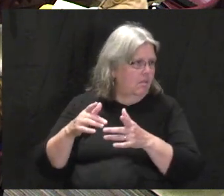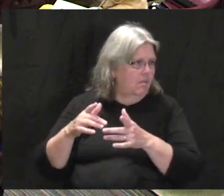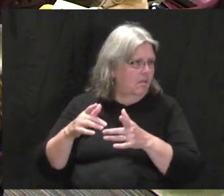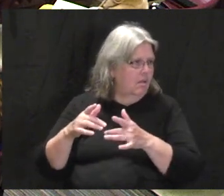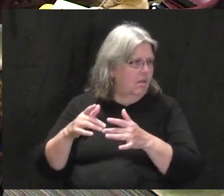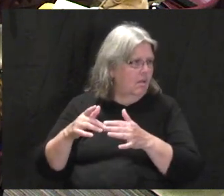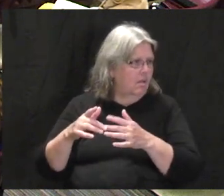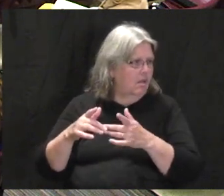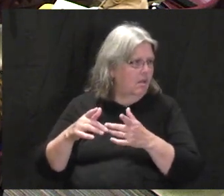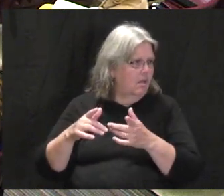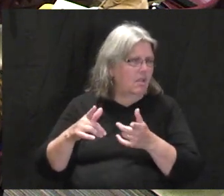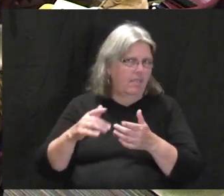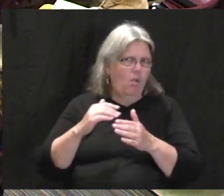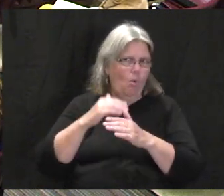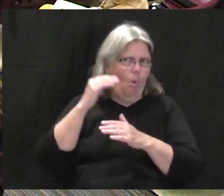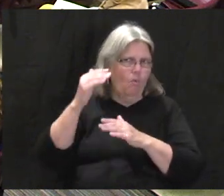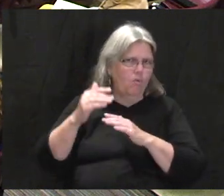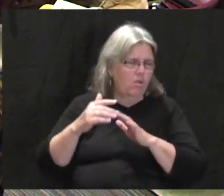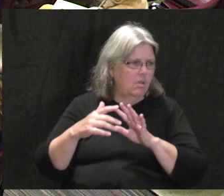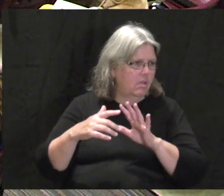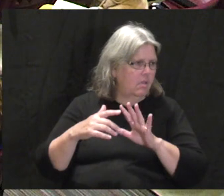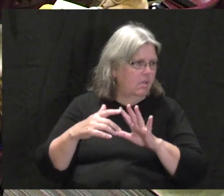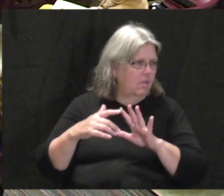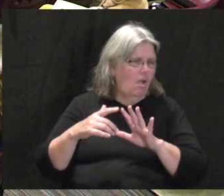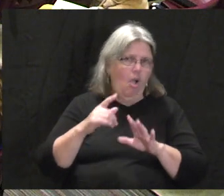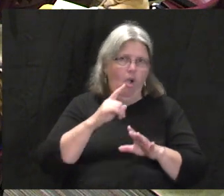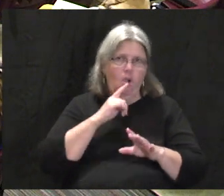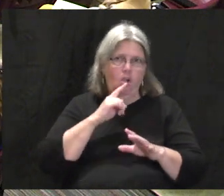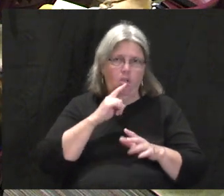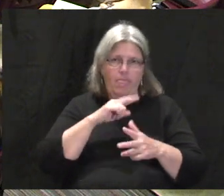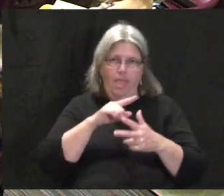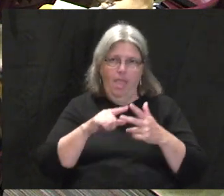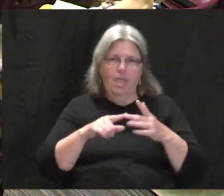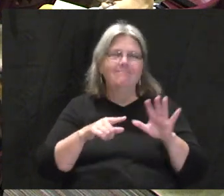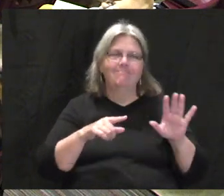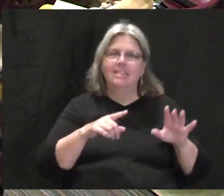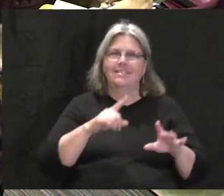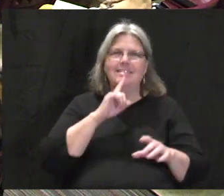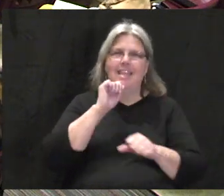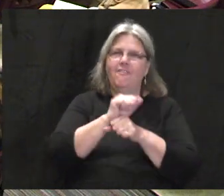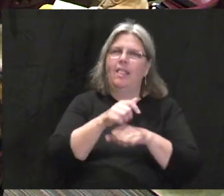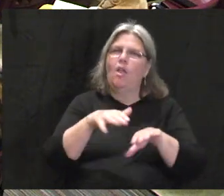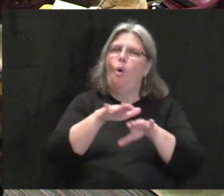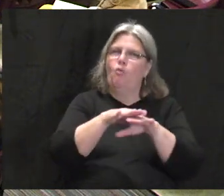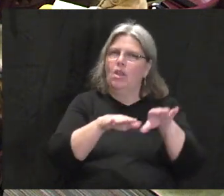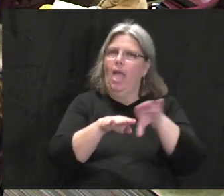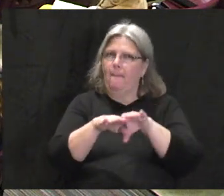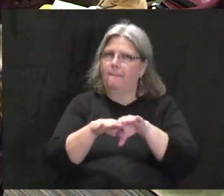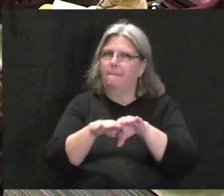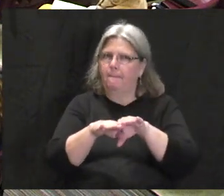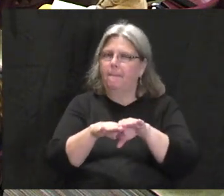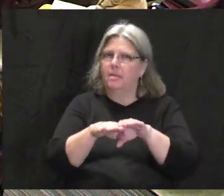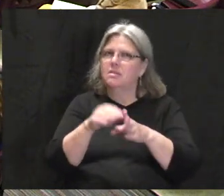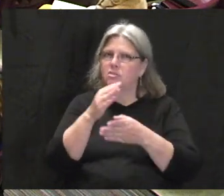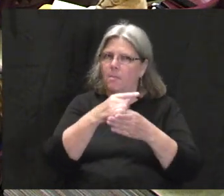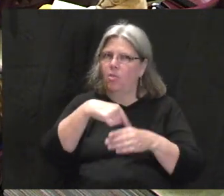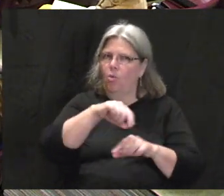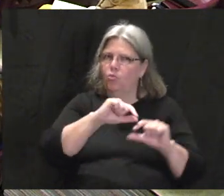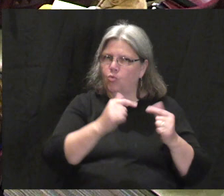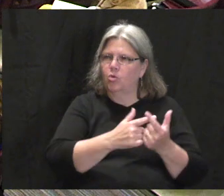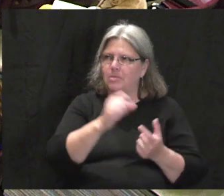over. Are they the same? There's definitely overlap between these groups. Yeah. And so in that